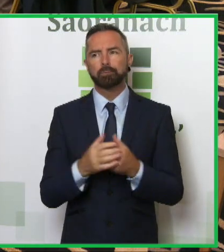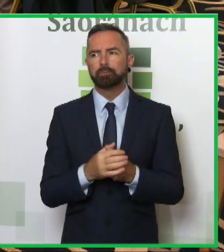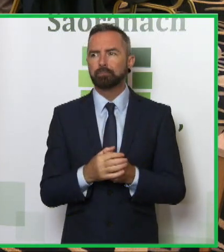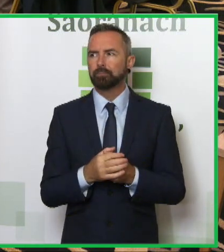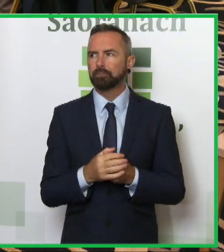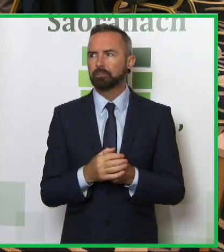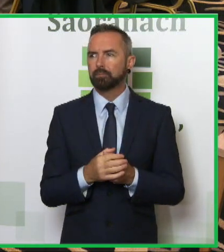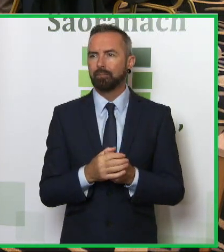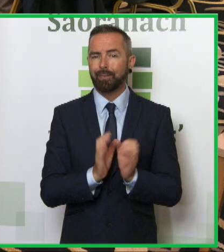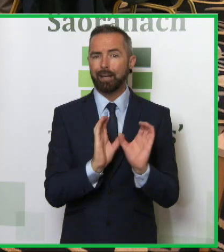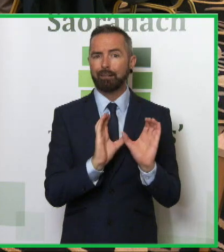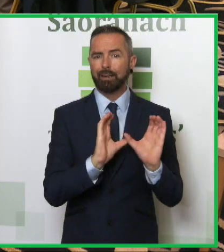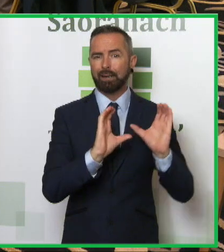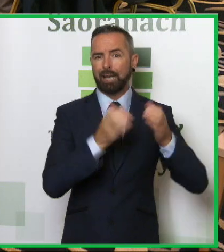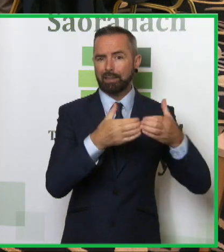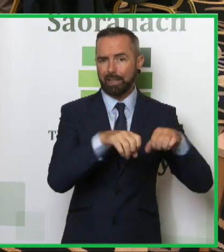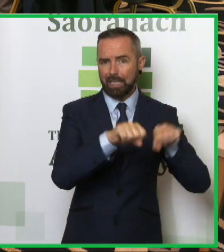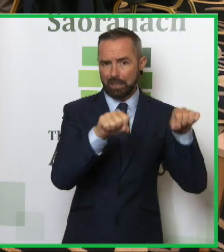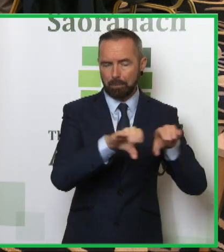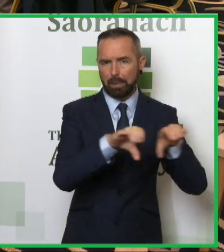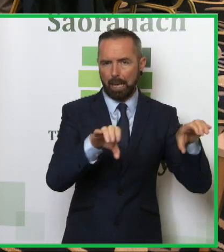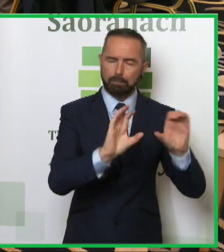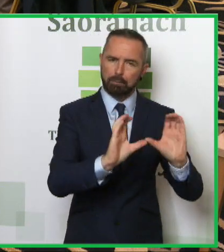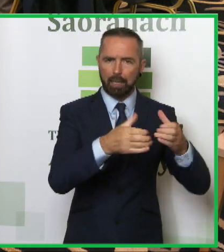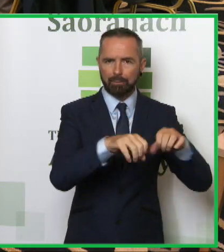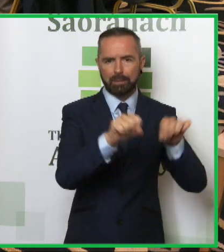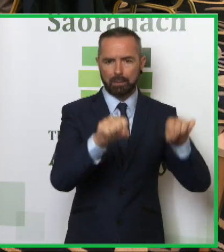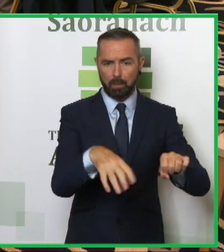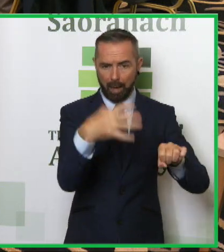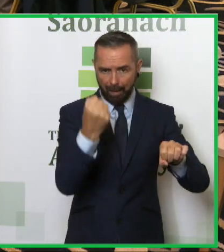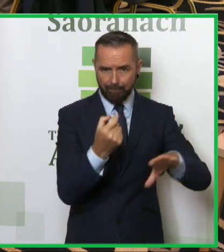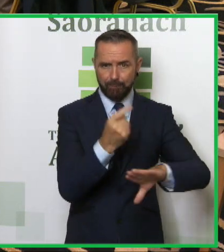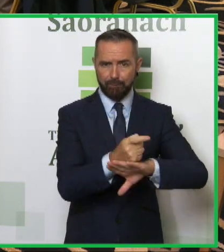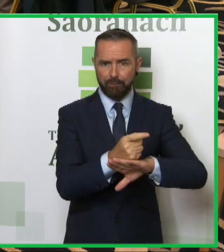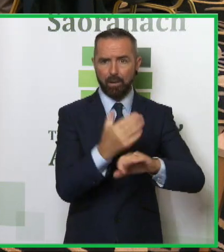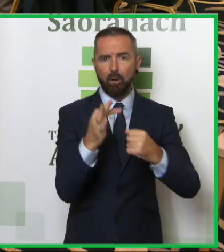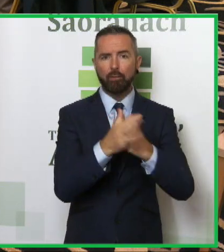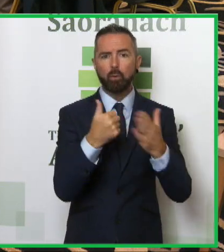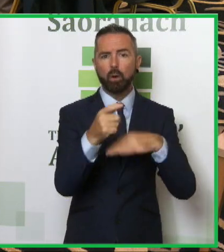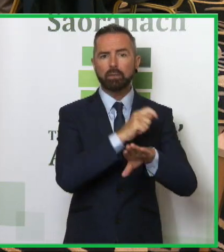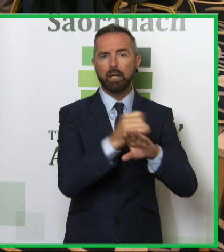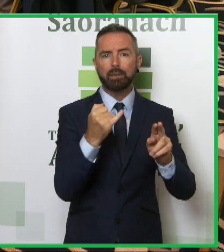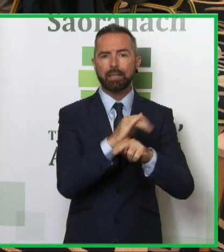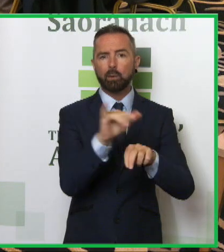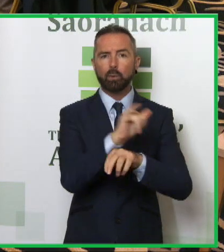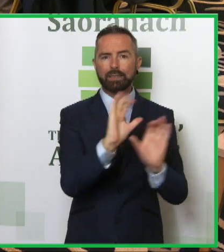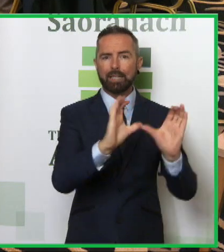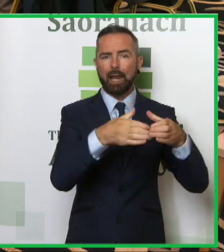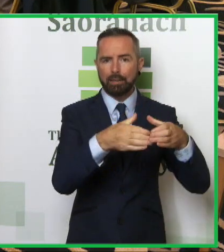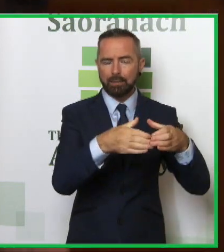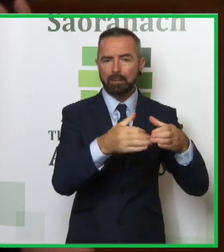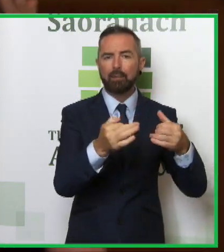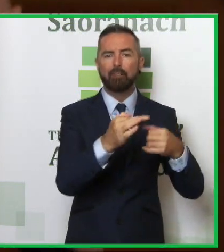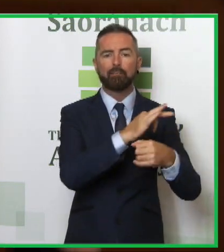like classification system. We clearly have a classification system of what drugs fall under what